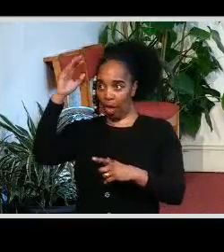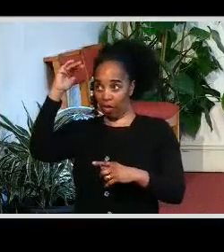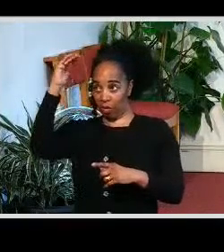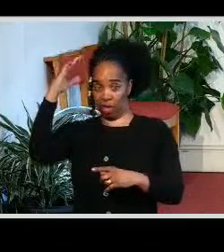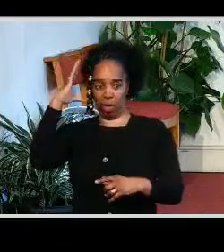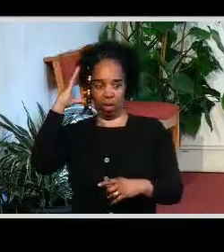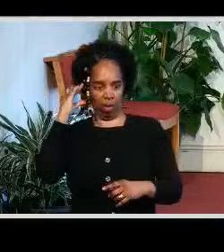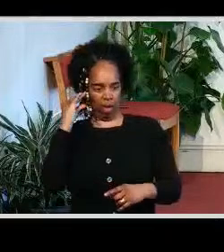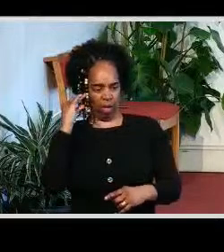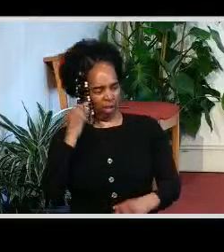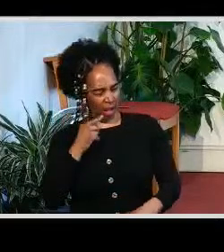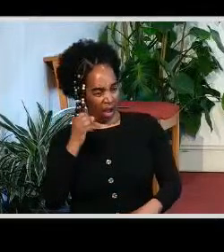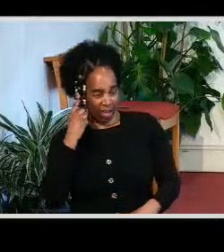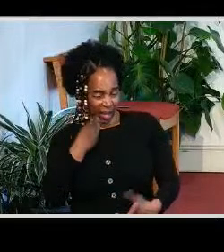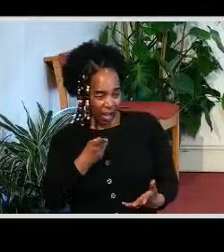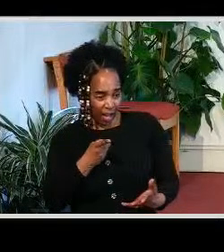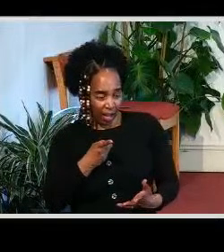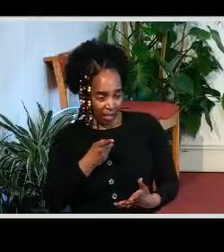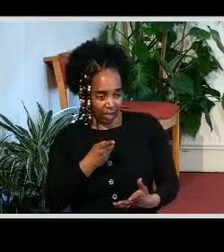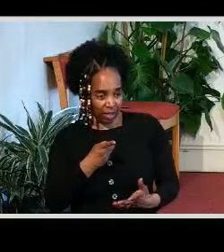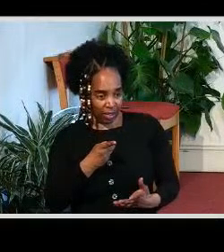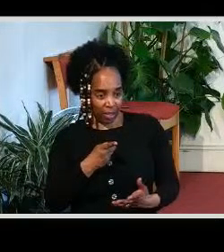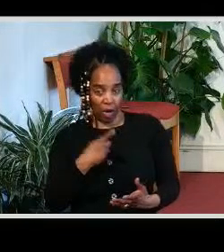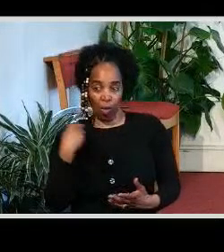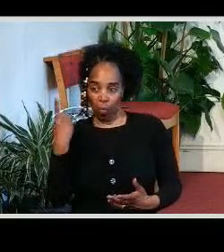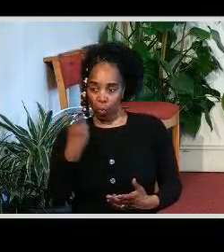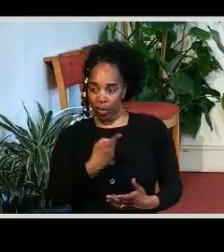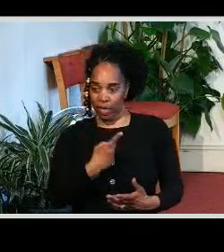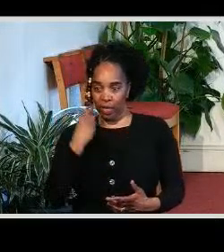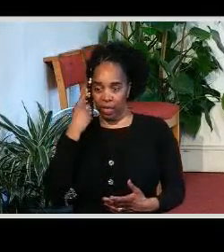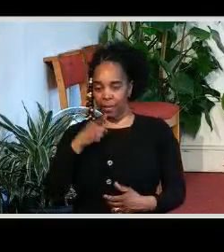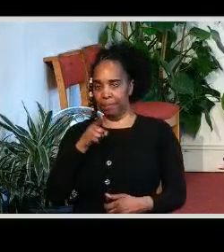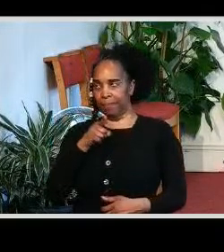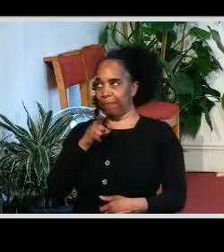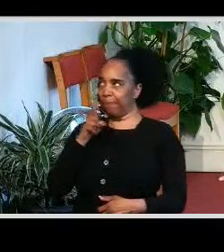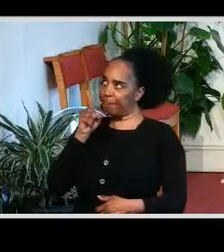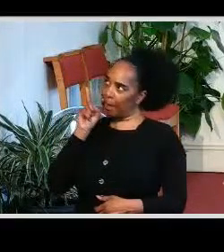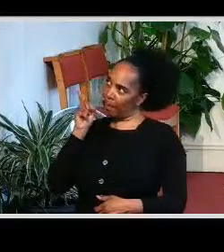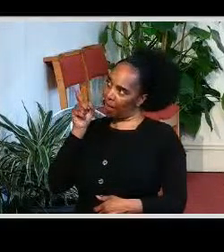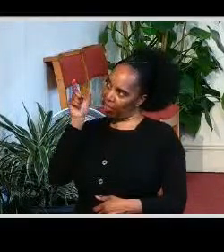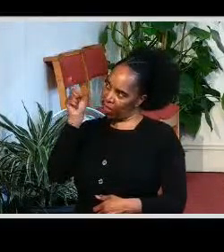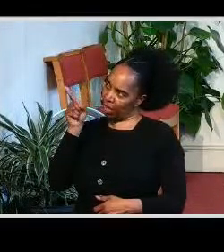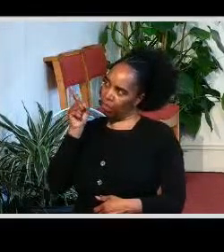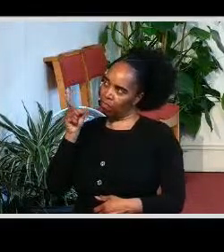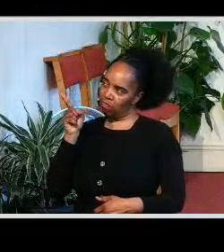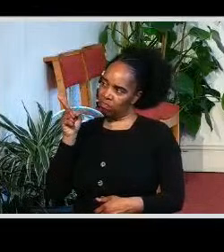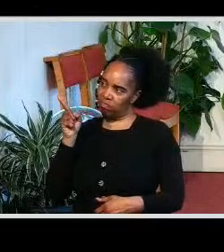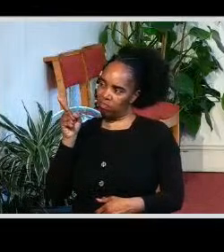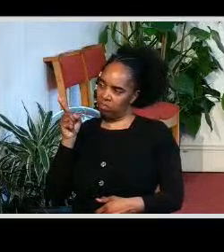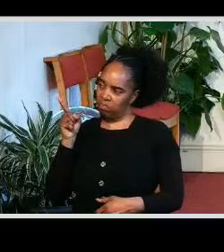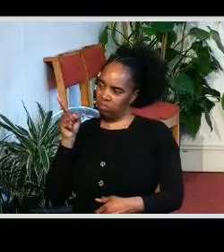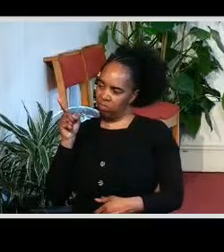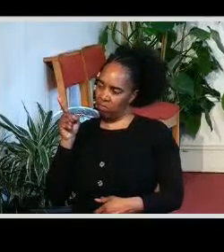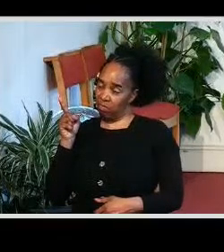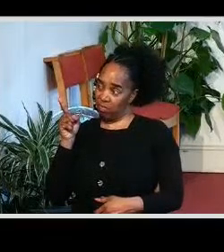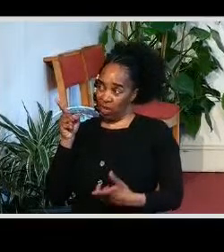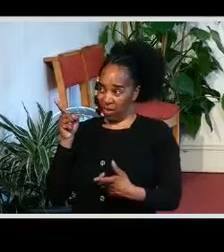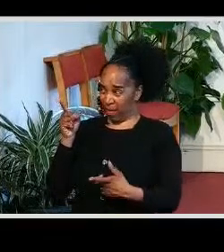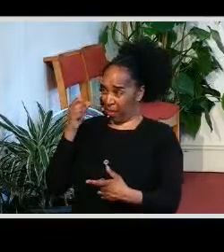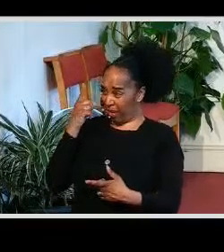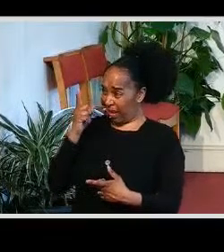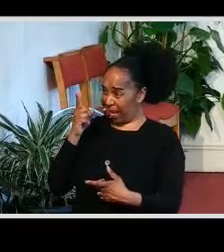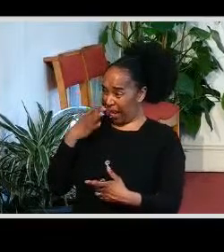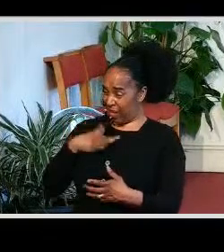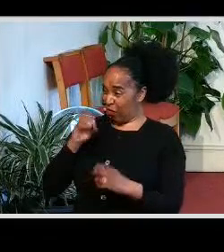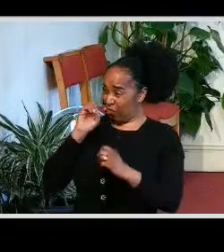don't understand? We tend to do that, assuming that the person can't comprehend. What